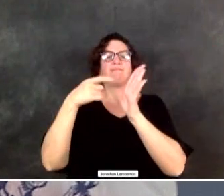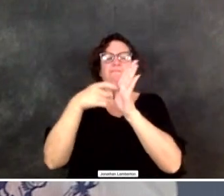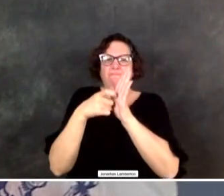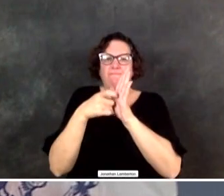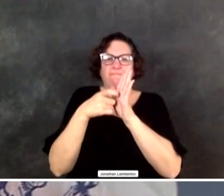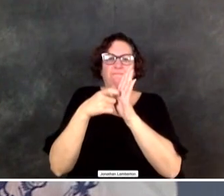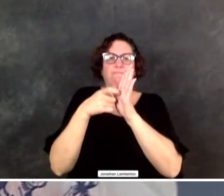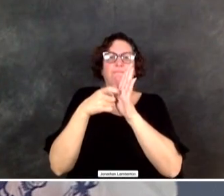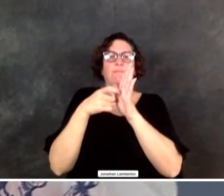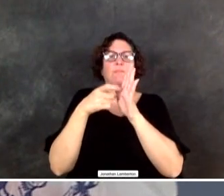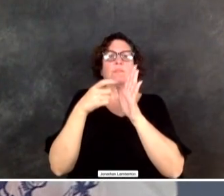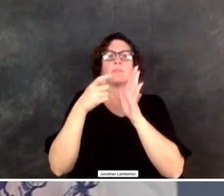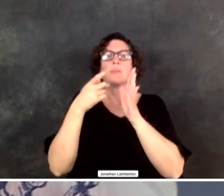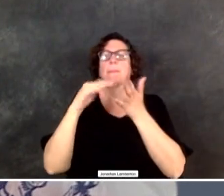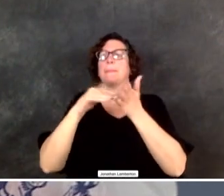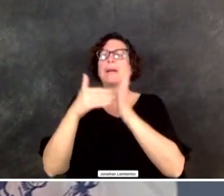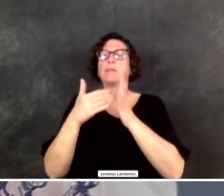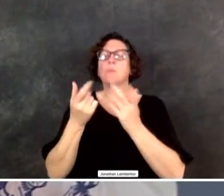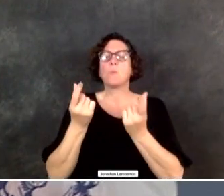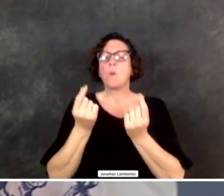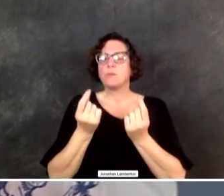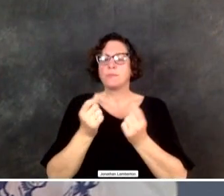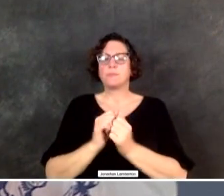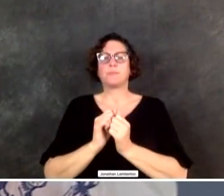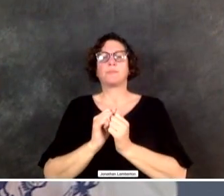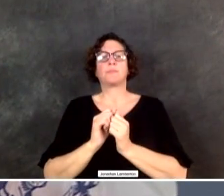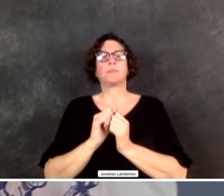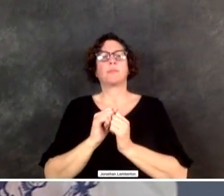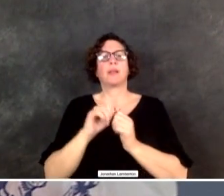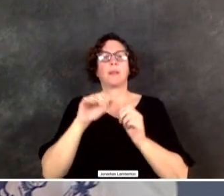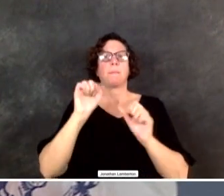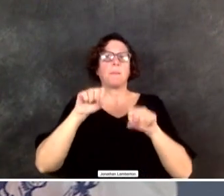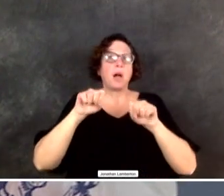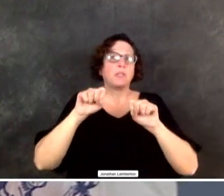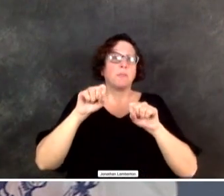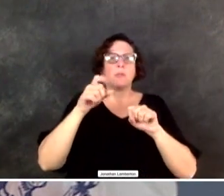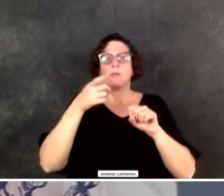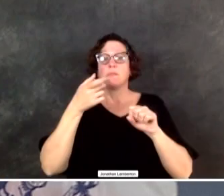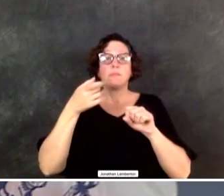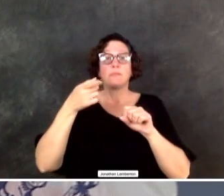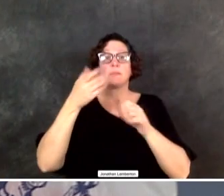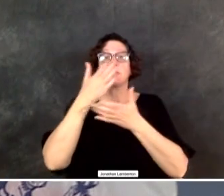tighten that even further. You could take some of the work that is now